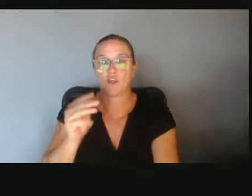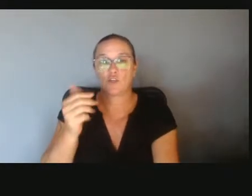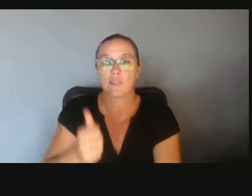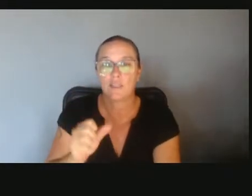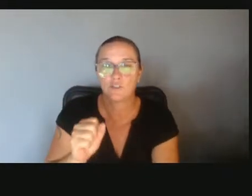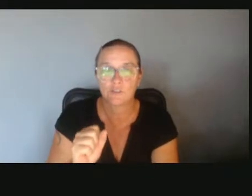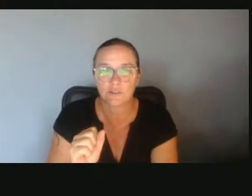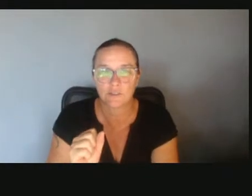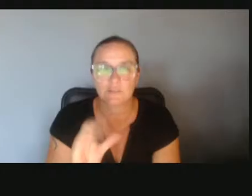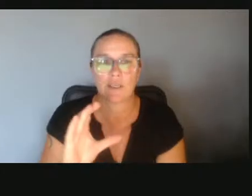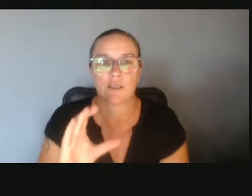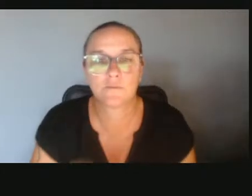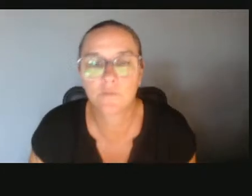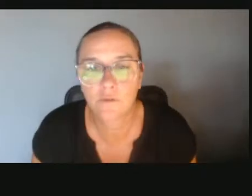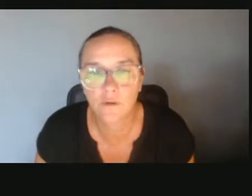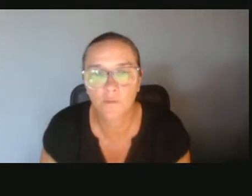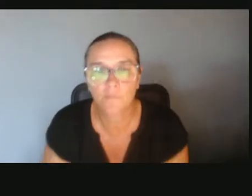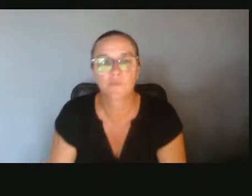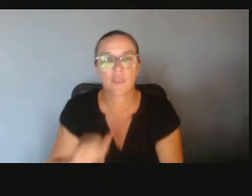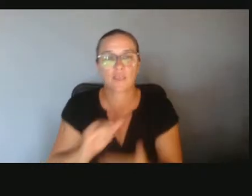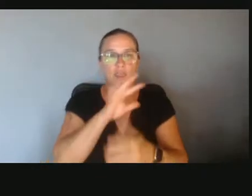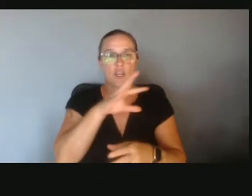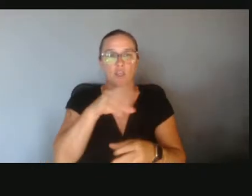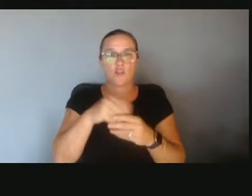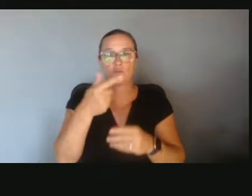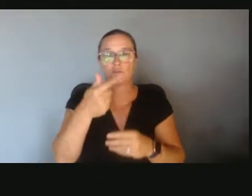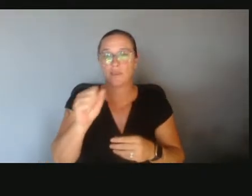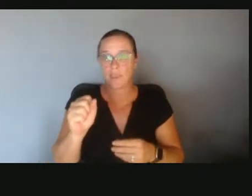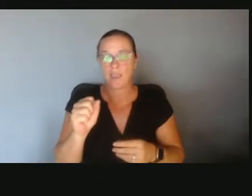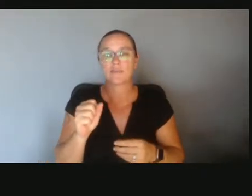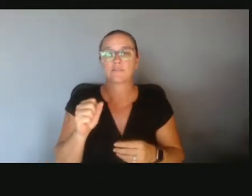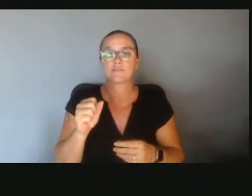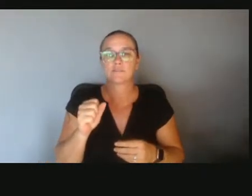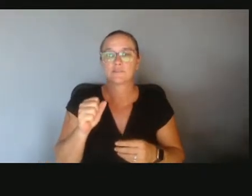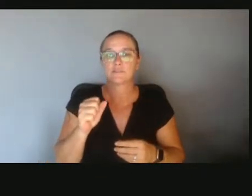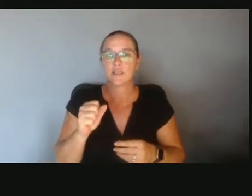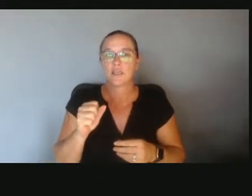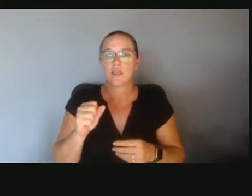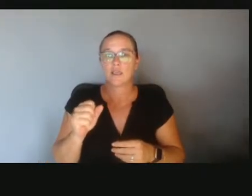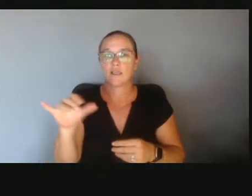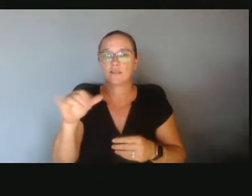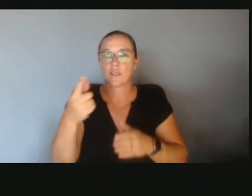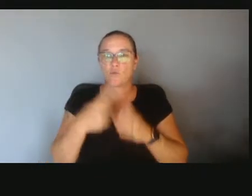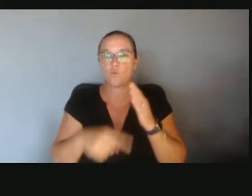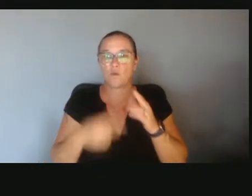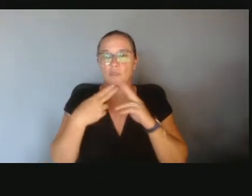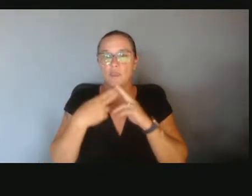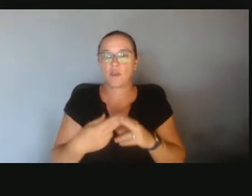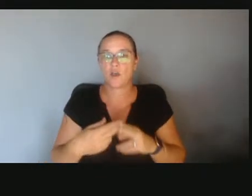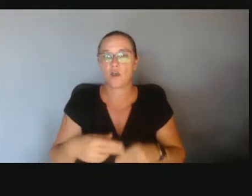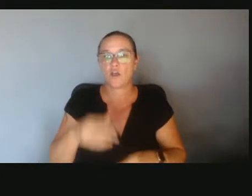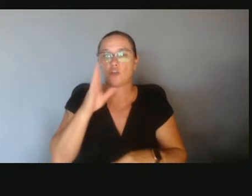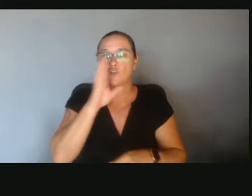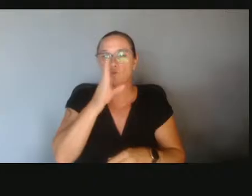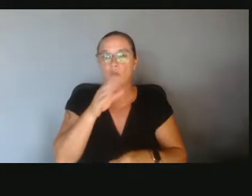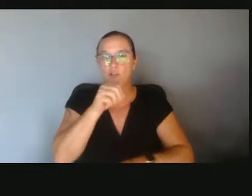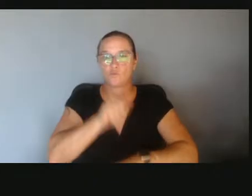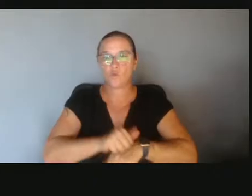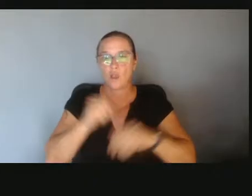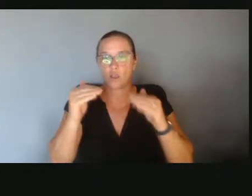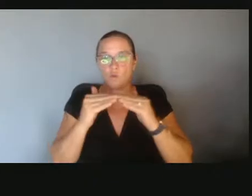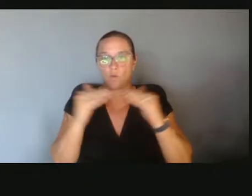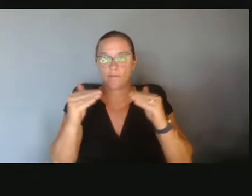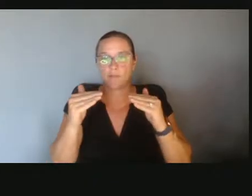includes the gas in there, right? It's not the same as what they call direct rock equivalent, where you might